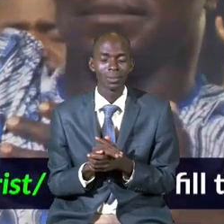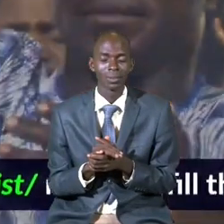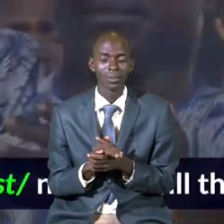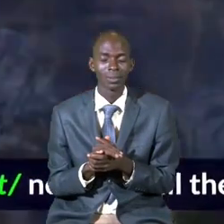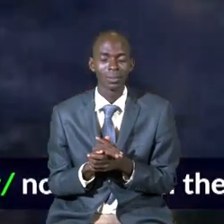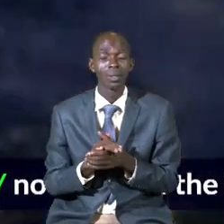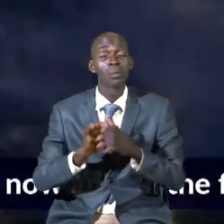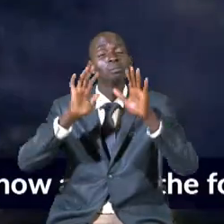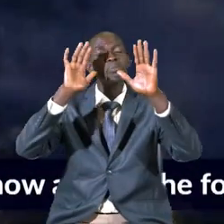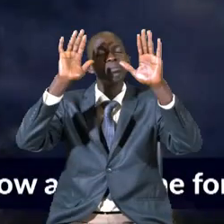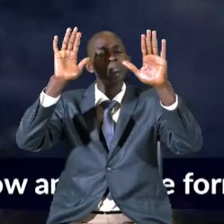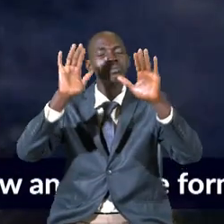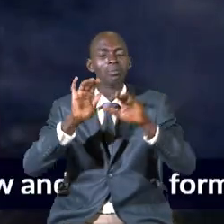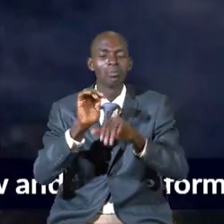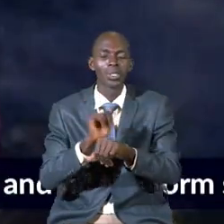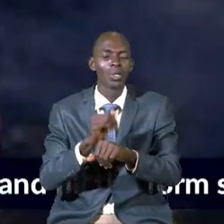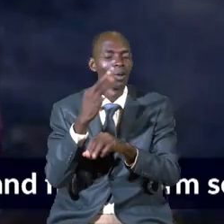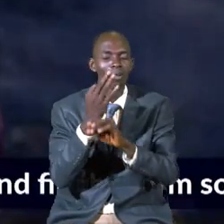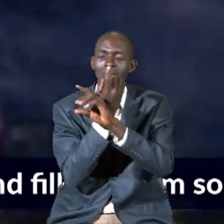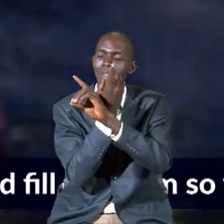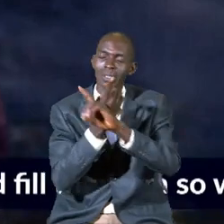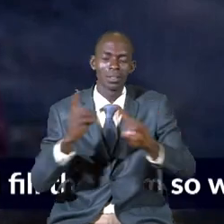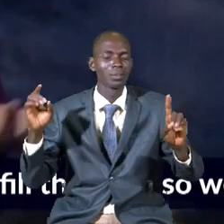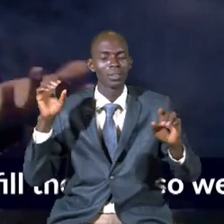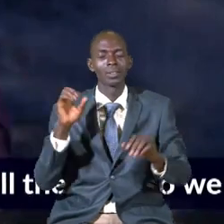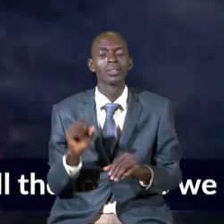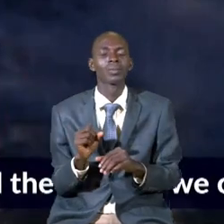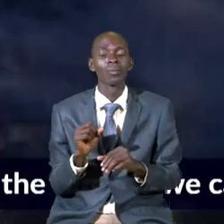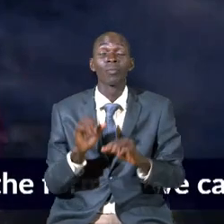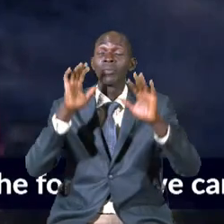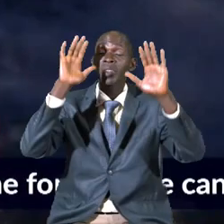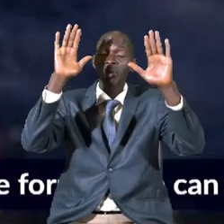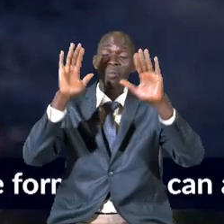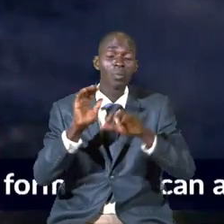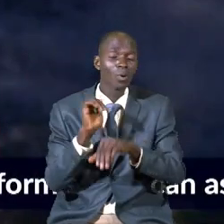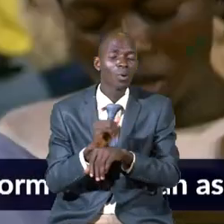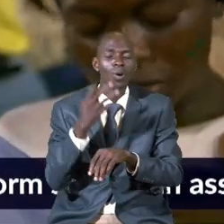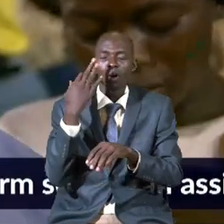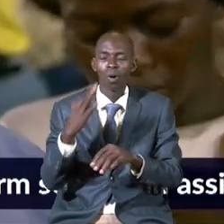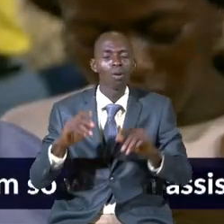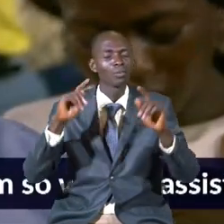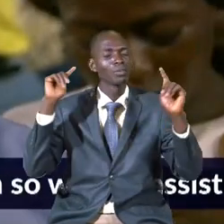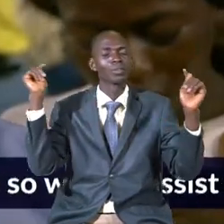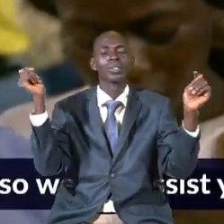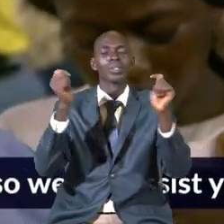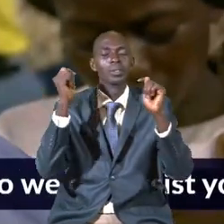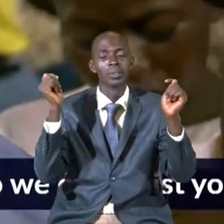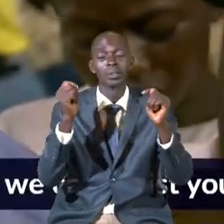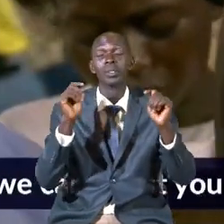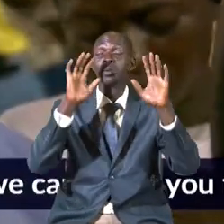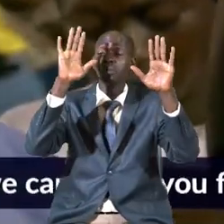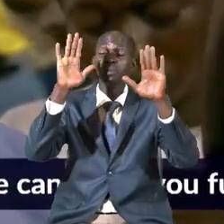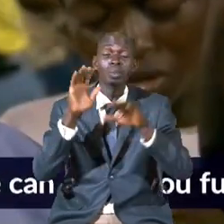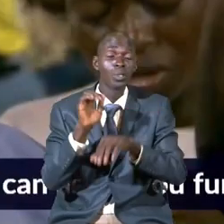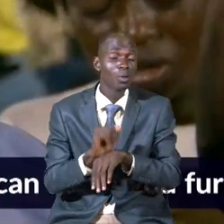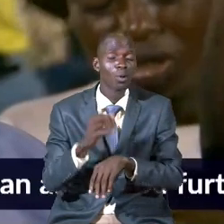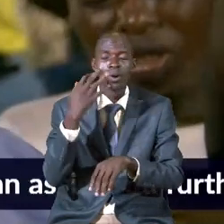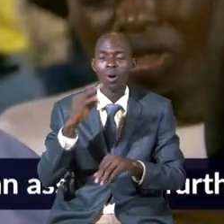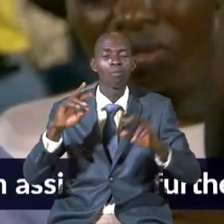miracle of deliverance miracle of triumph miracle of